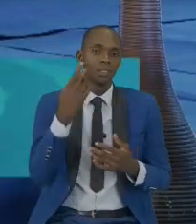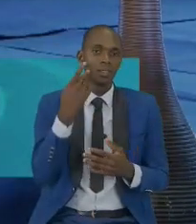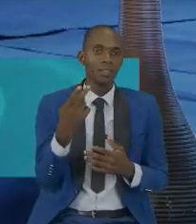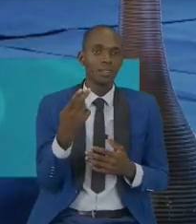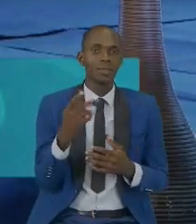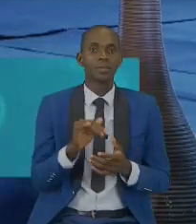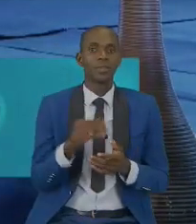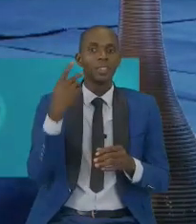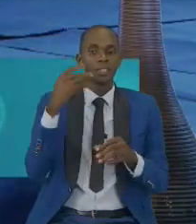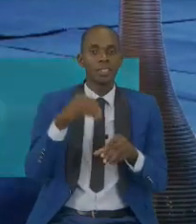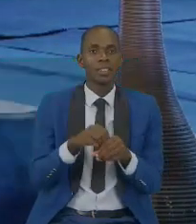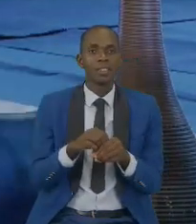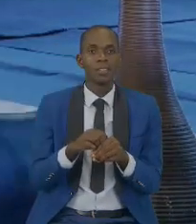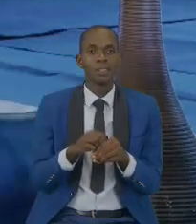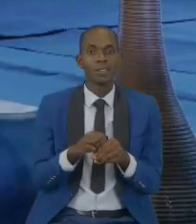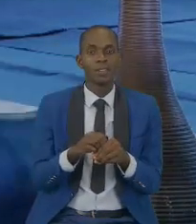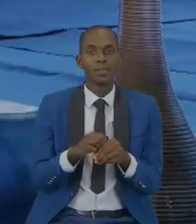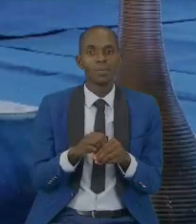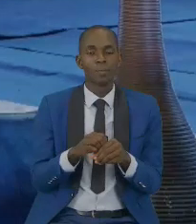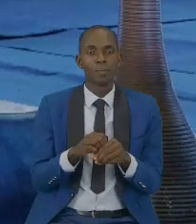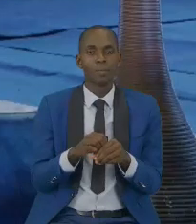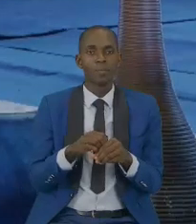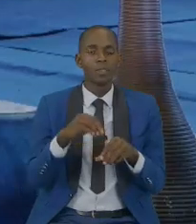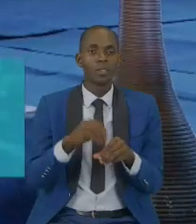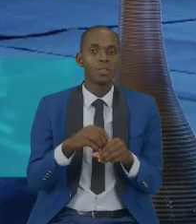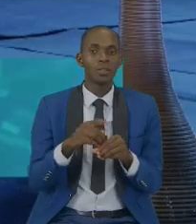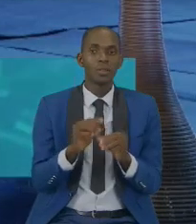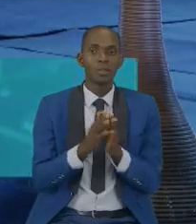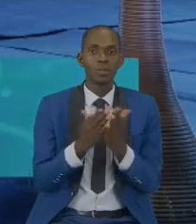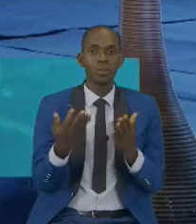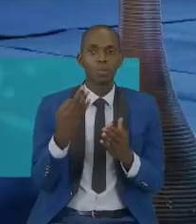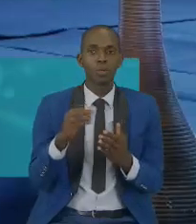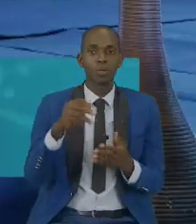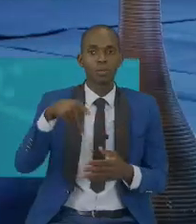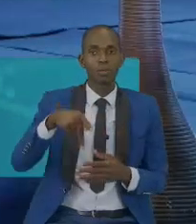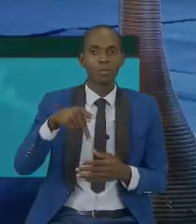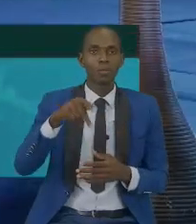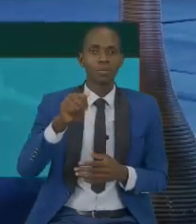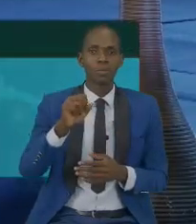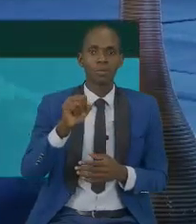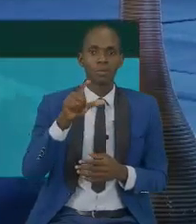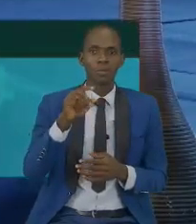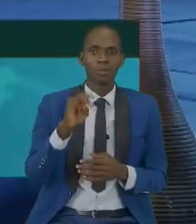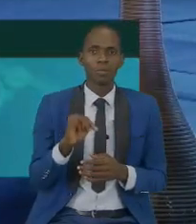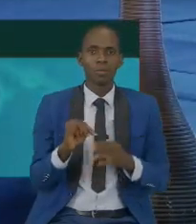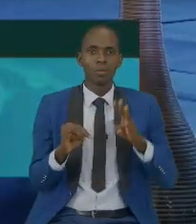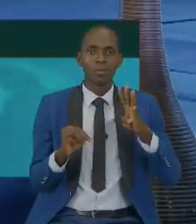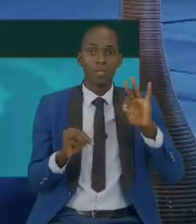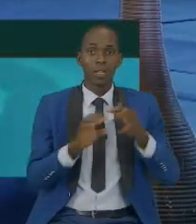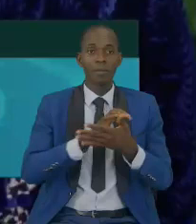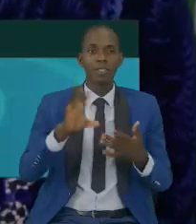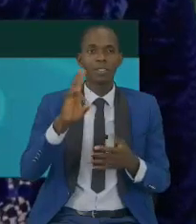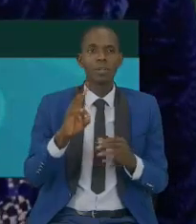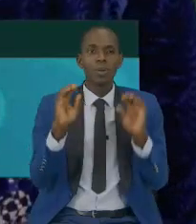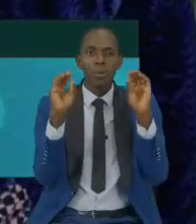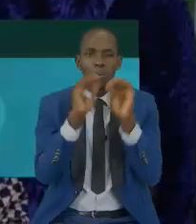Psalm 49, reading from verse 7. It says, none of them can by any means